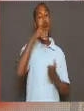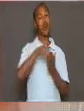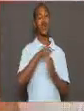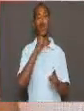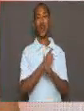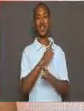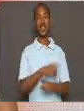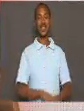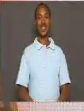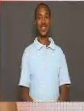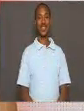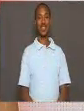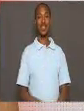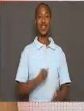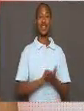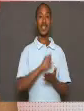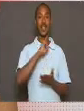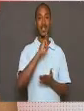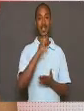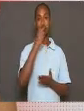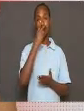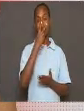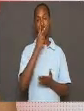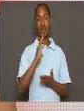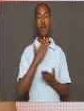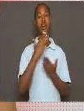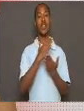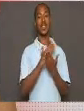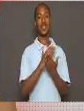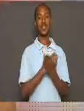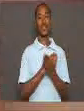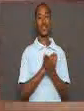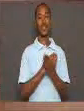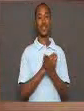correct. Let us move on with our lesson.